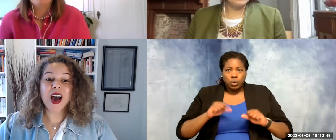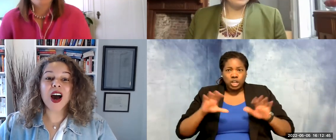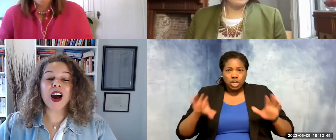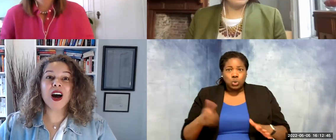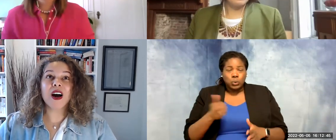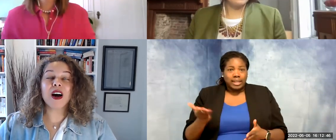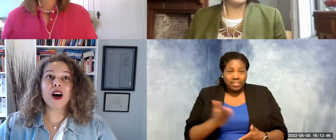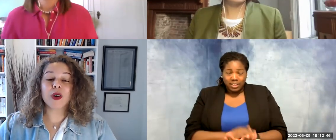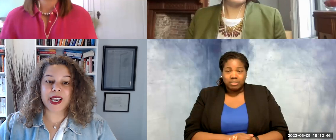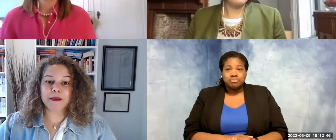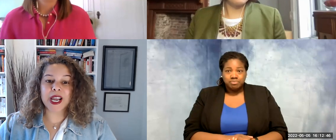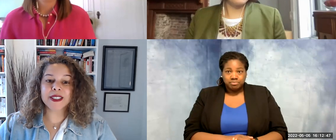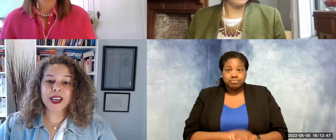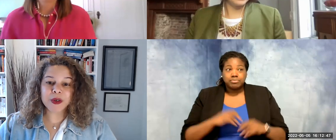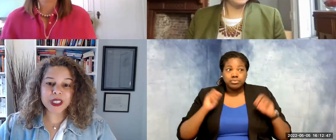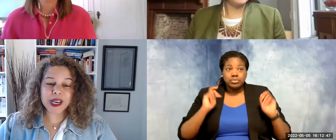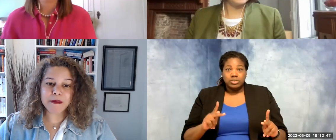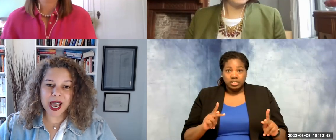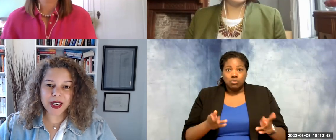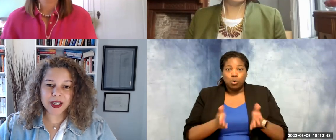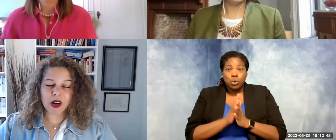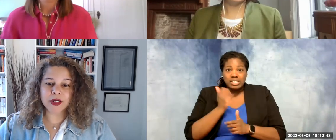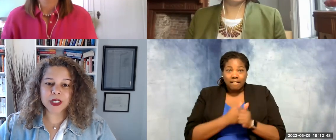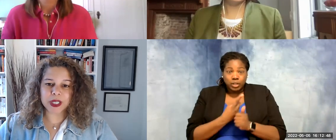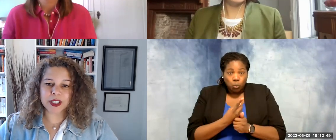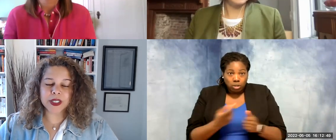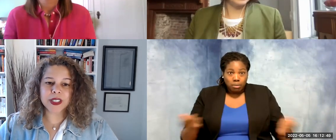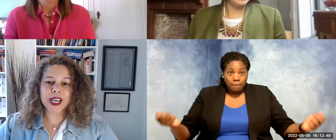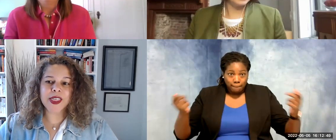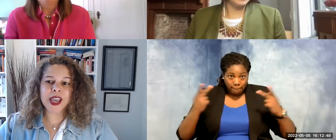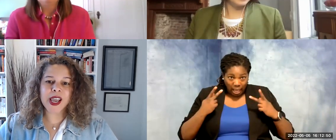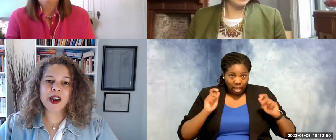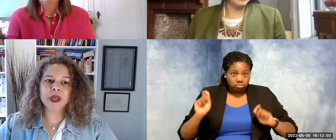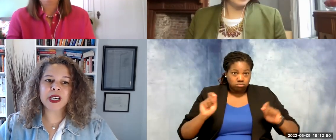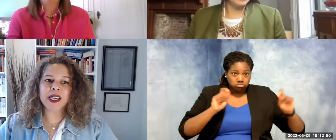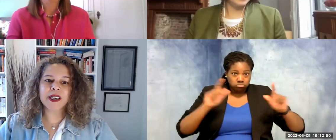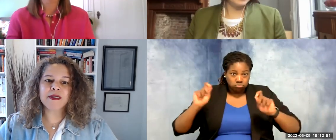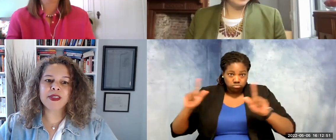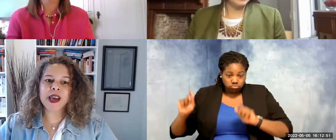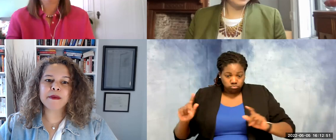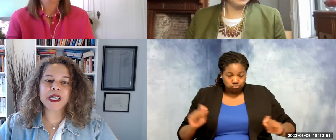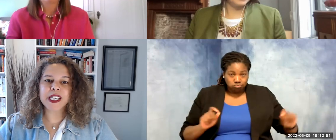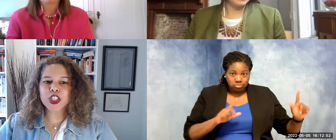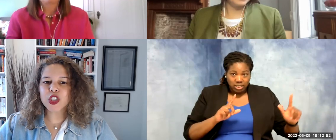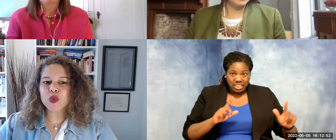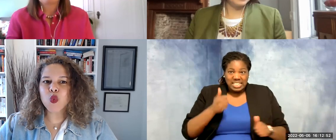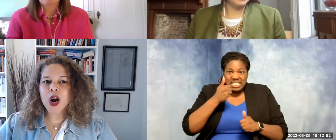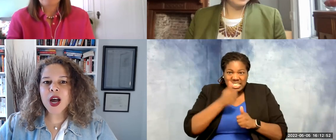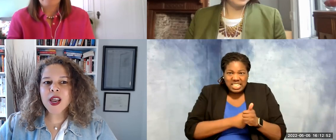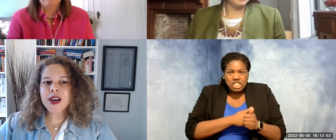people. Okay. I'm going to ask everyone to come back, all of our speakers, and then I'm going to give them